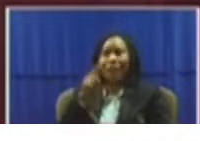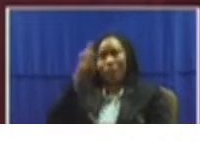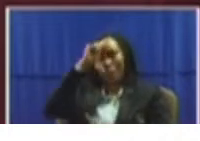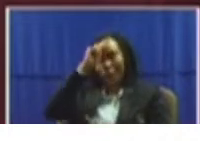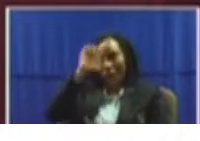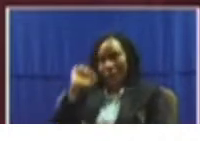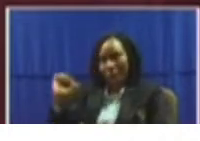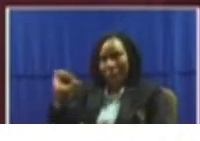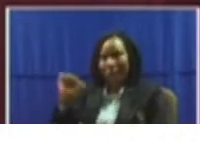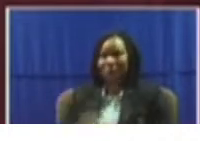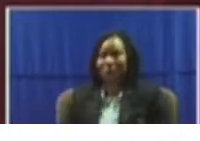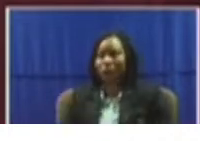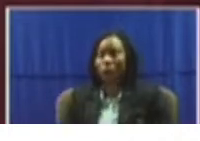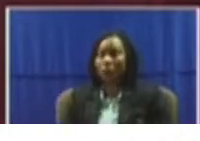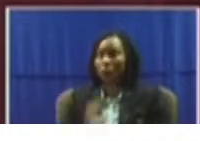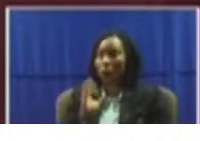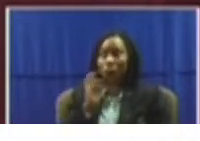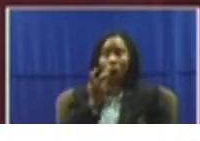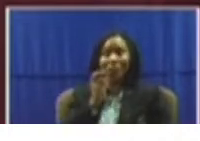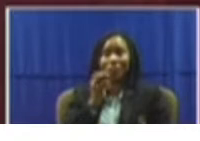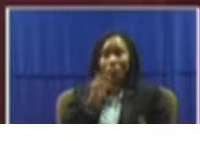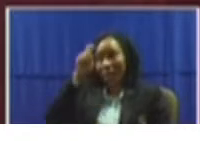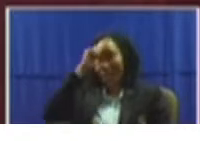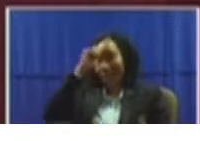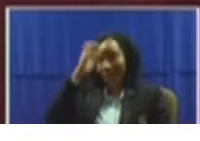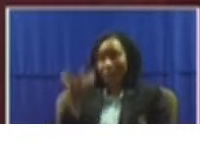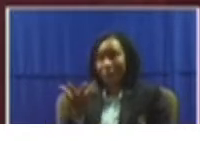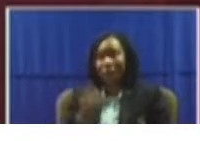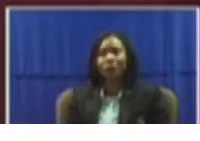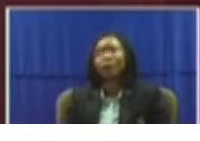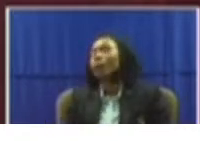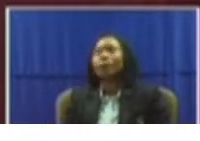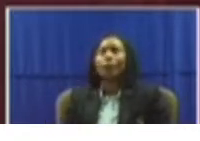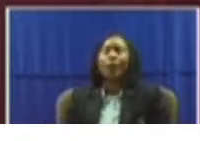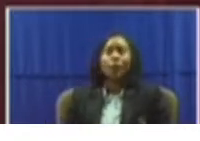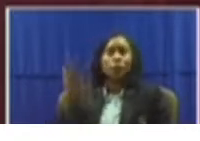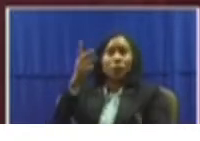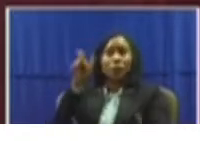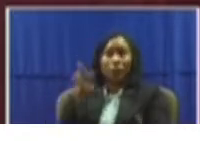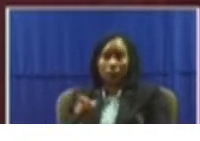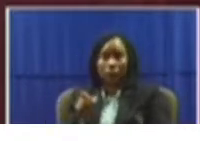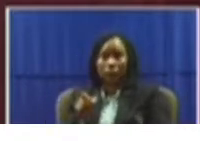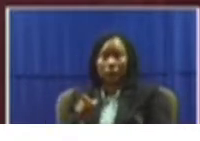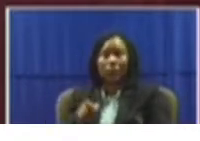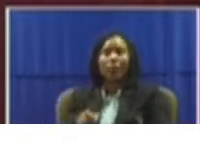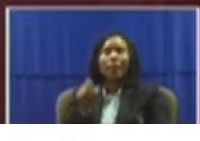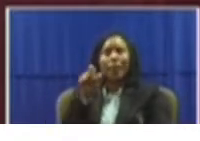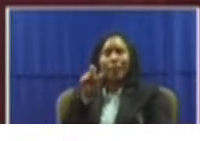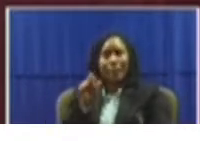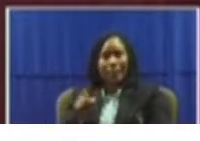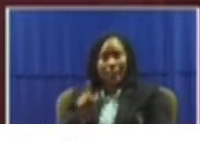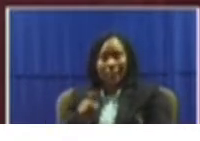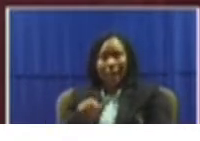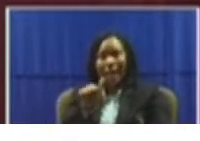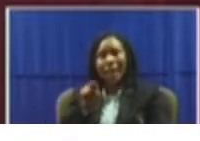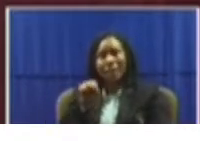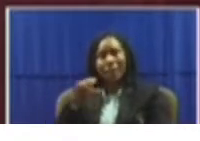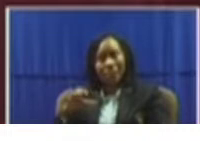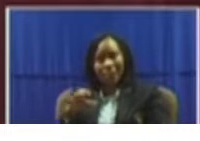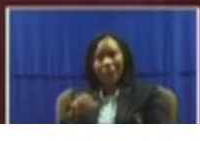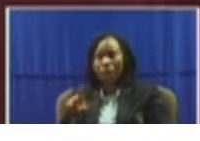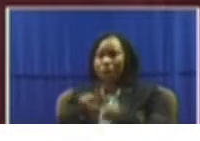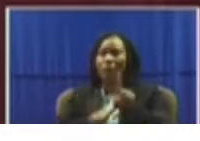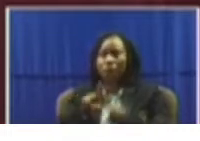Speaker, the administration of the ANC has failed the majority of the citizens of